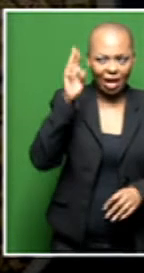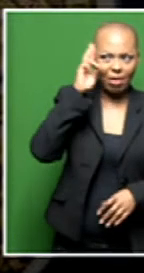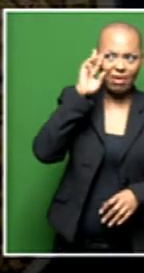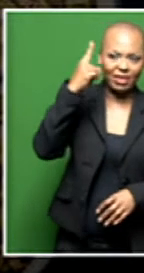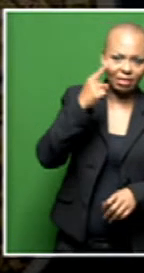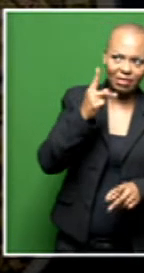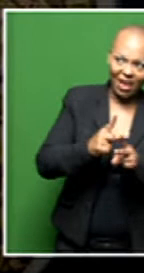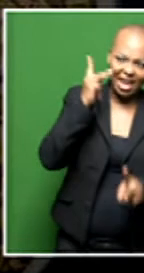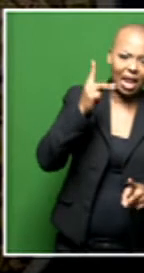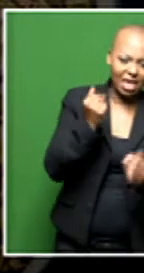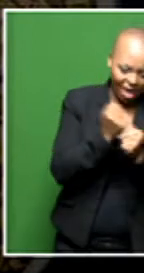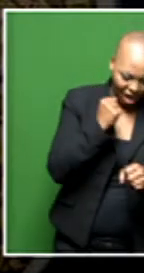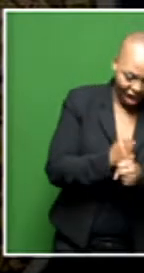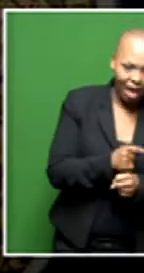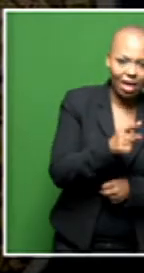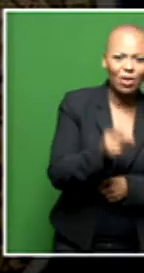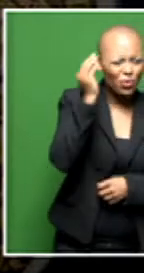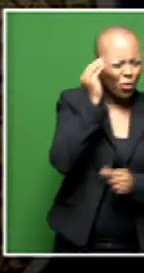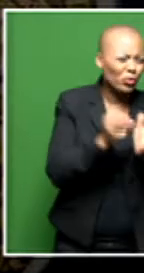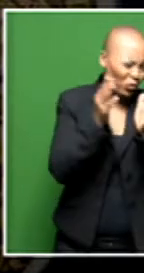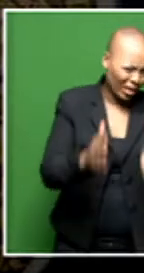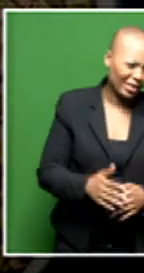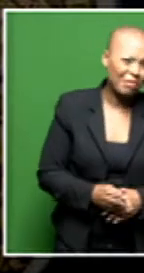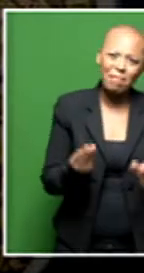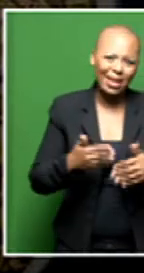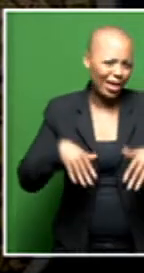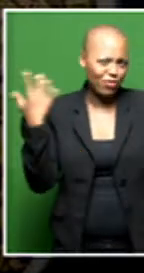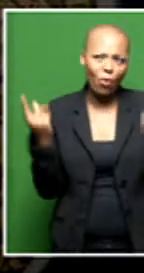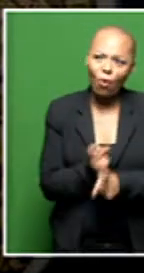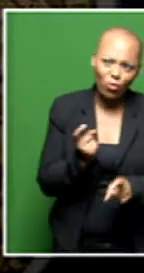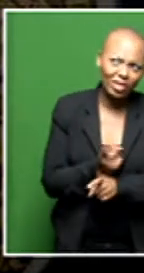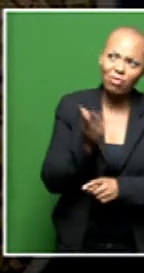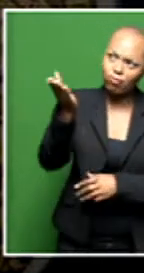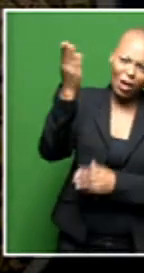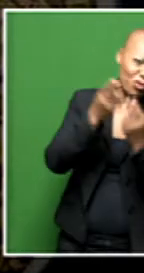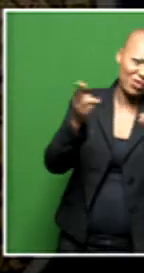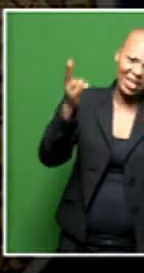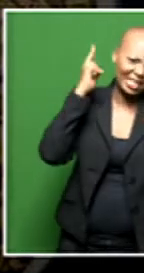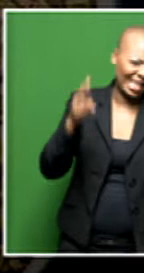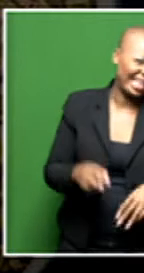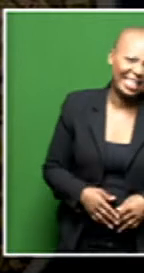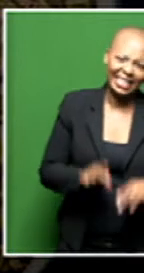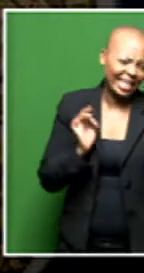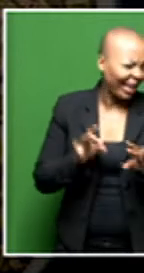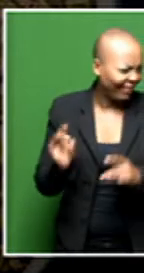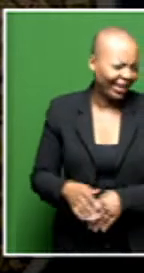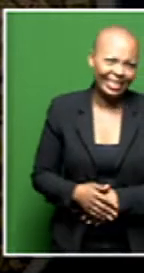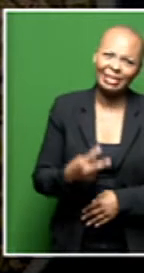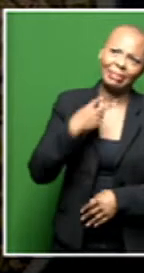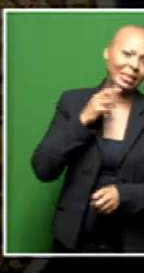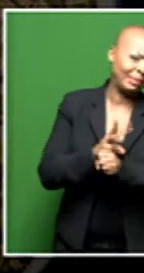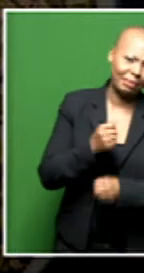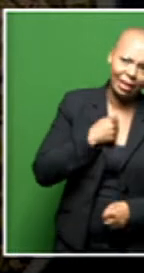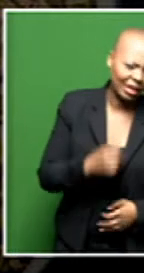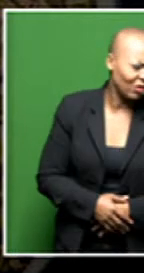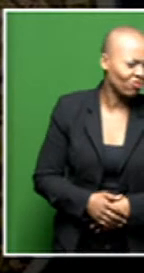the flavor of green beans. And as a student, a student never has money. We're all always suffering. So I used to miss my mom a lot, and then I would eat bready